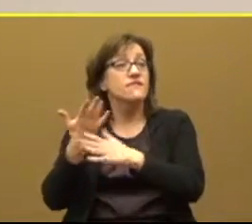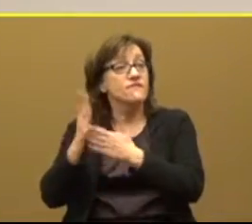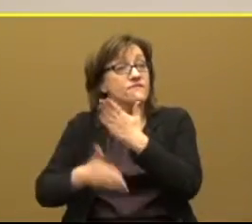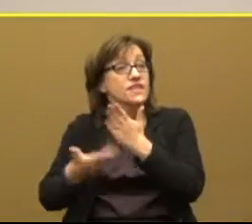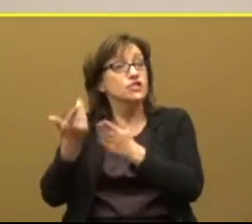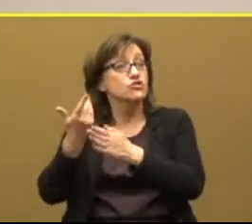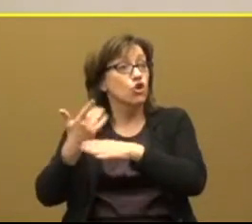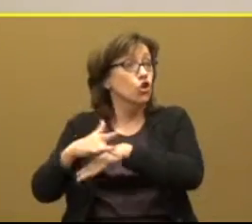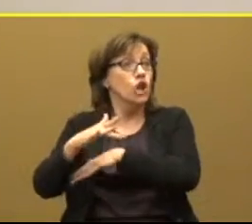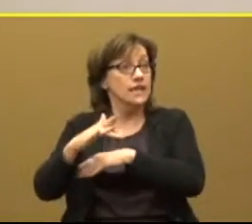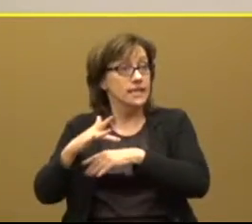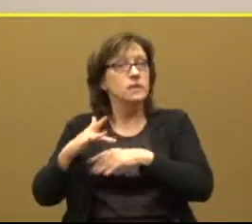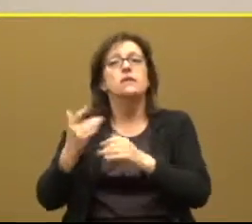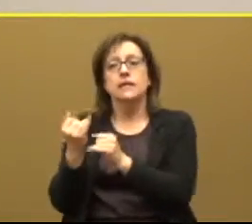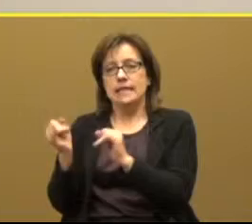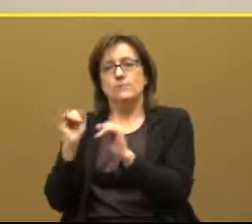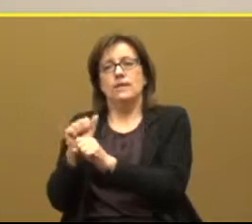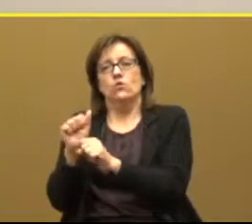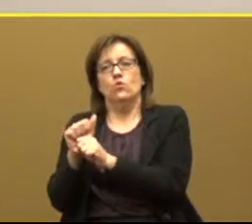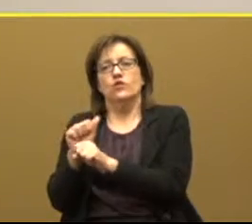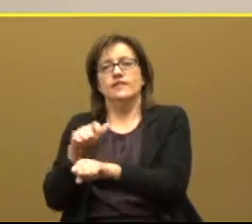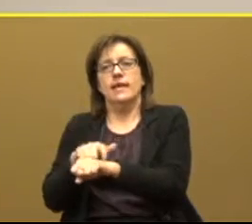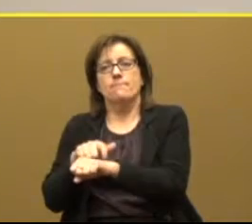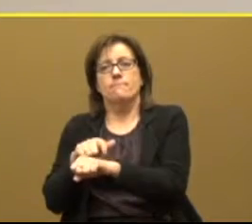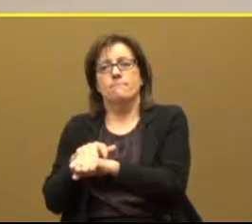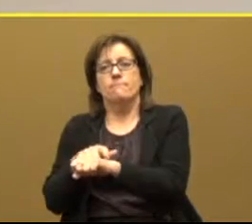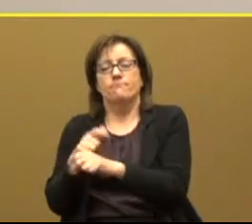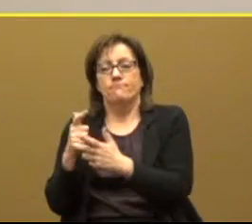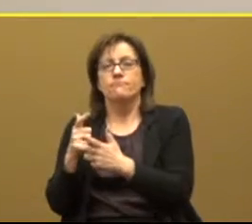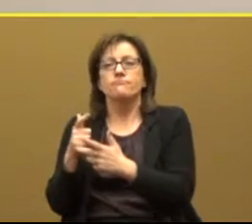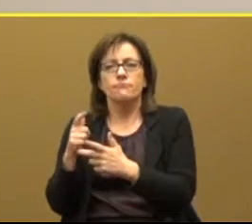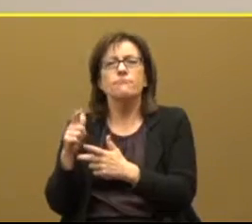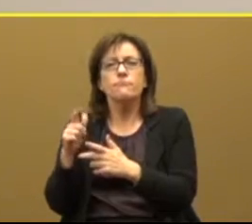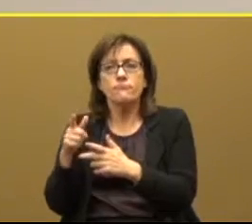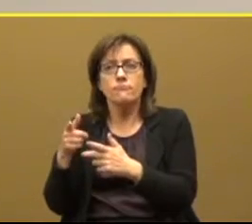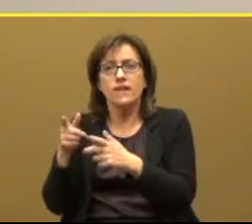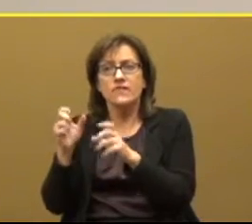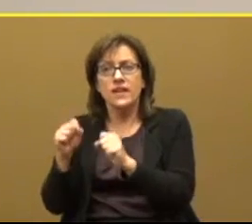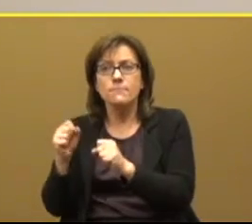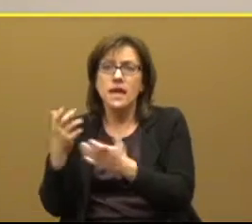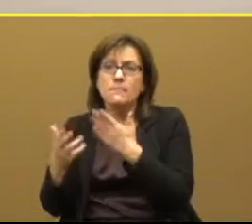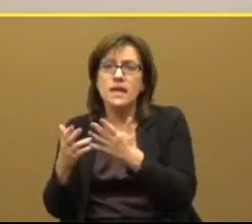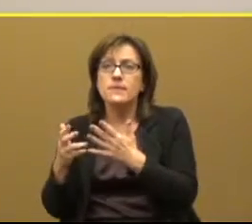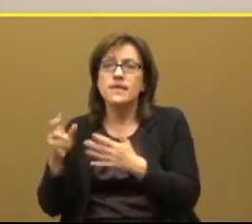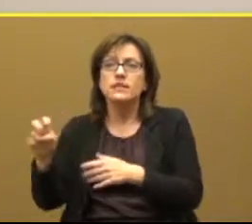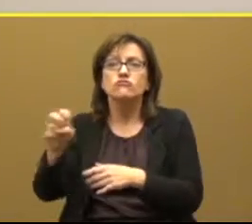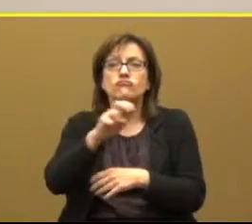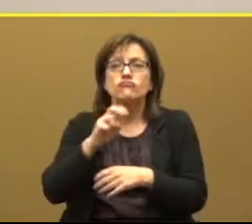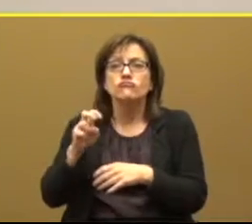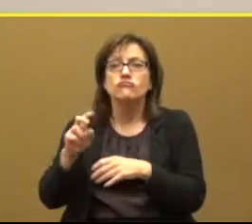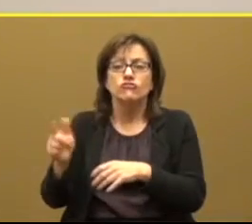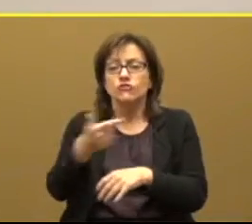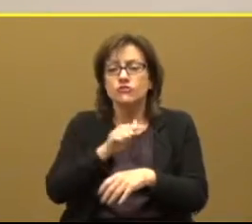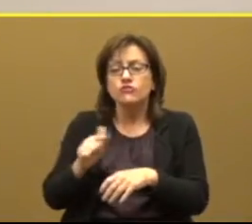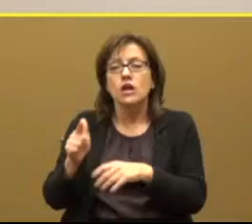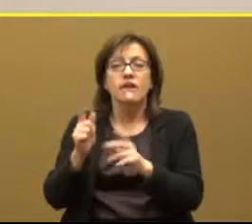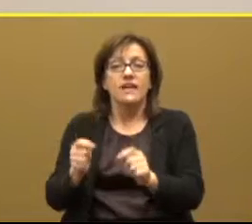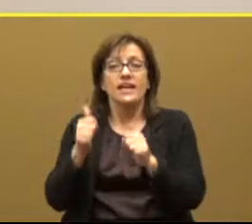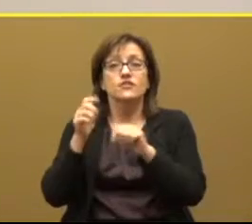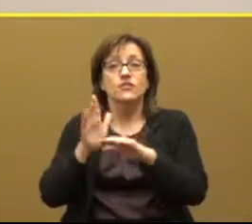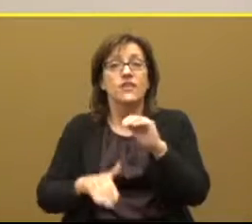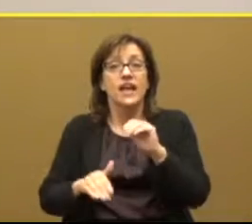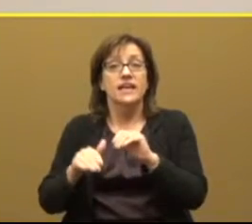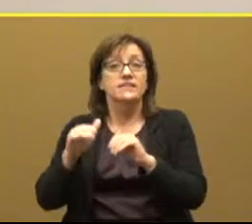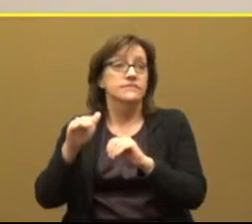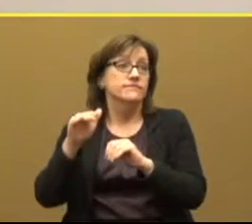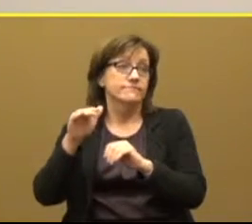in independent work have to be independent. So they may move through their tasks quicker than 7 minutes. So in that case, then there's